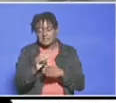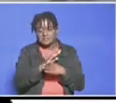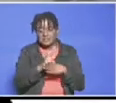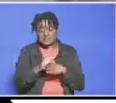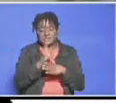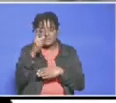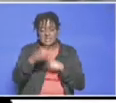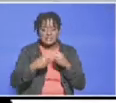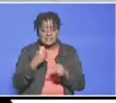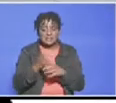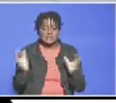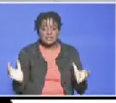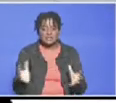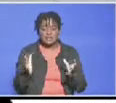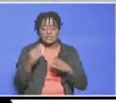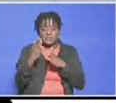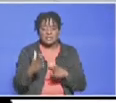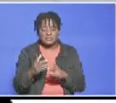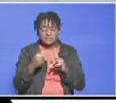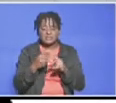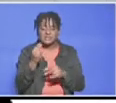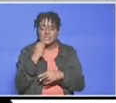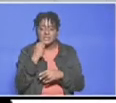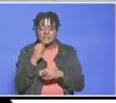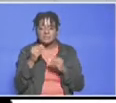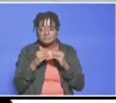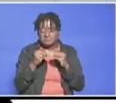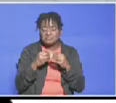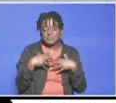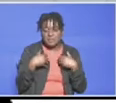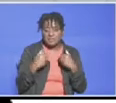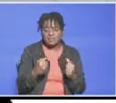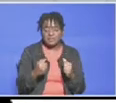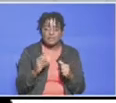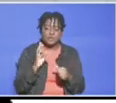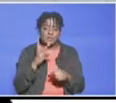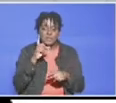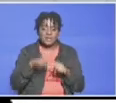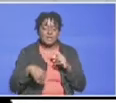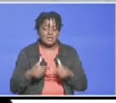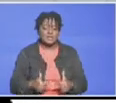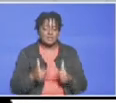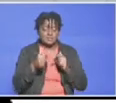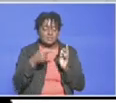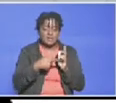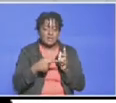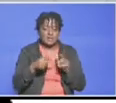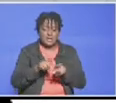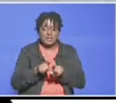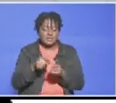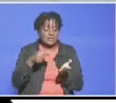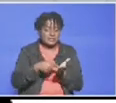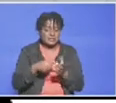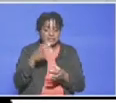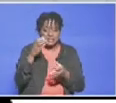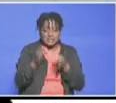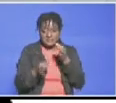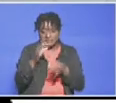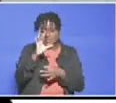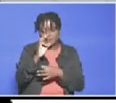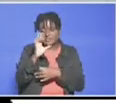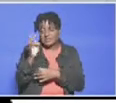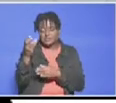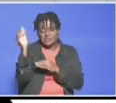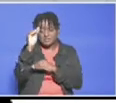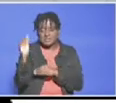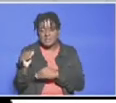eat healthier. We can't make it like this, because if 77% of our population is sick,